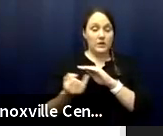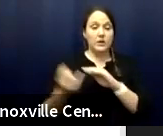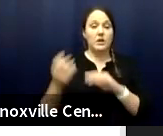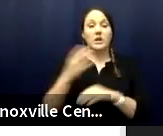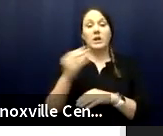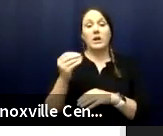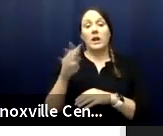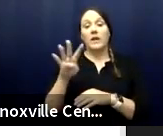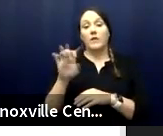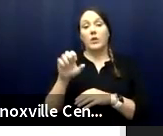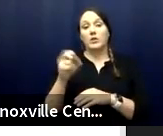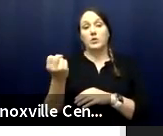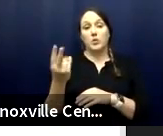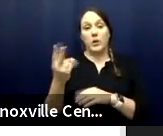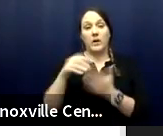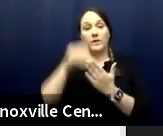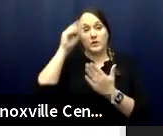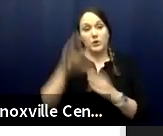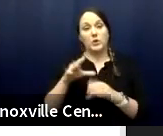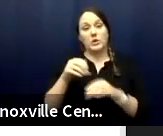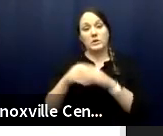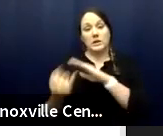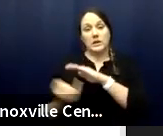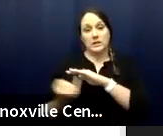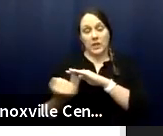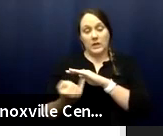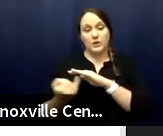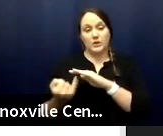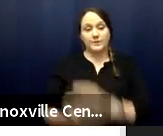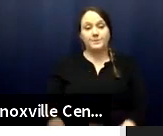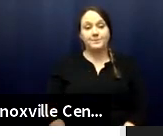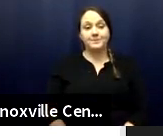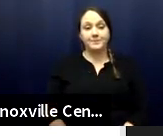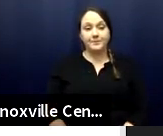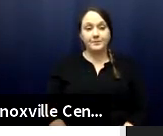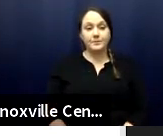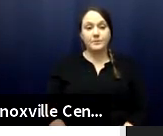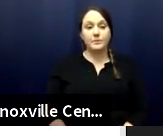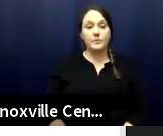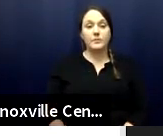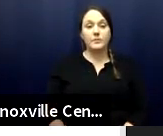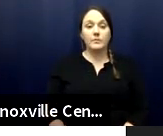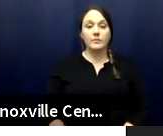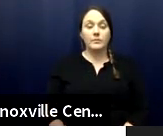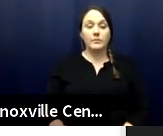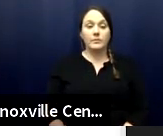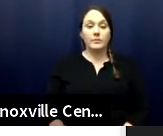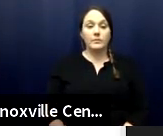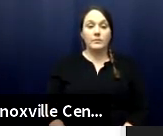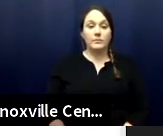or 412 students in isolation and quarantine. Next slide.